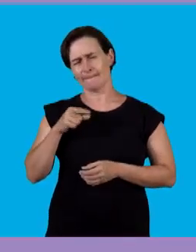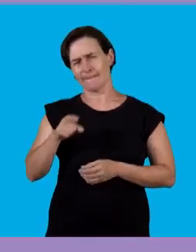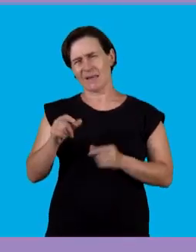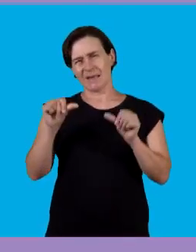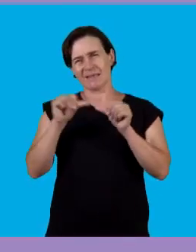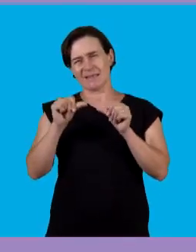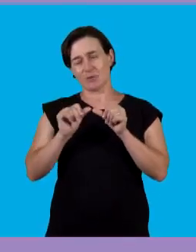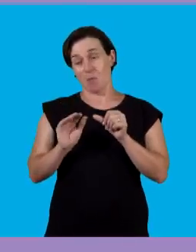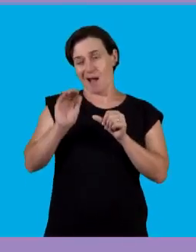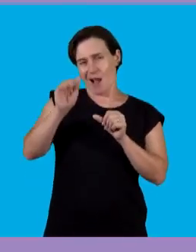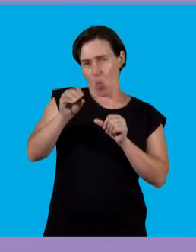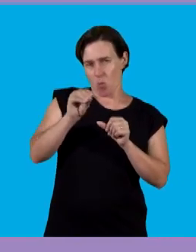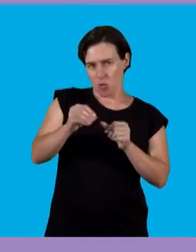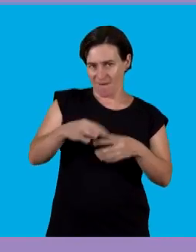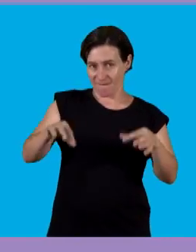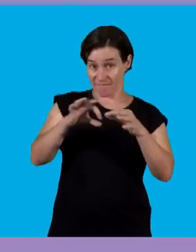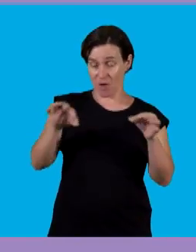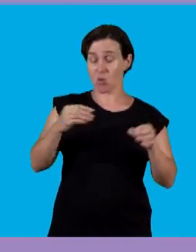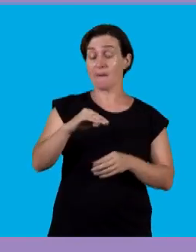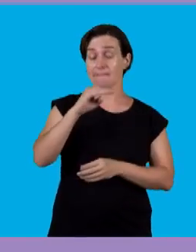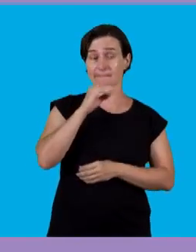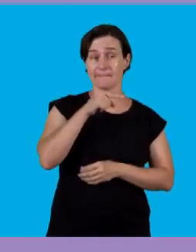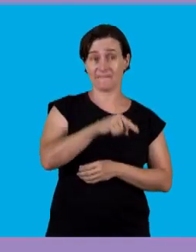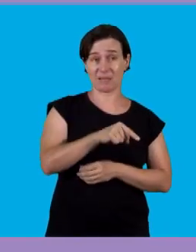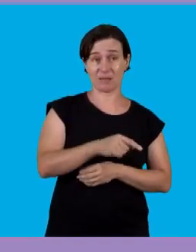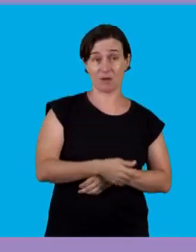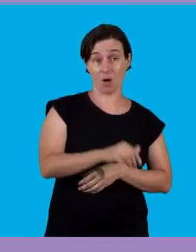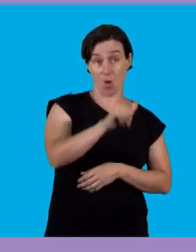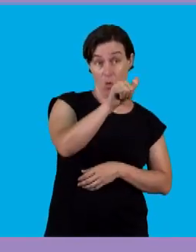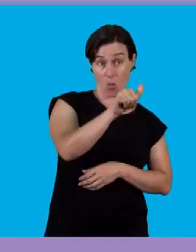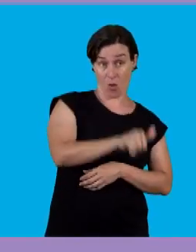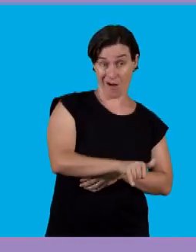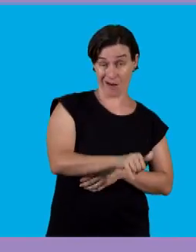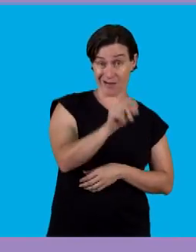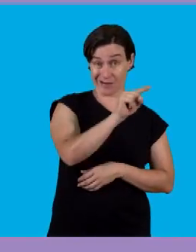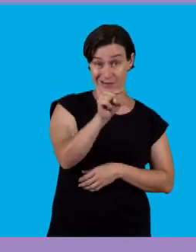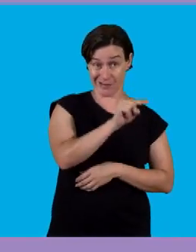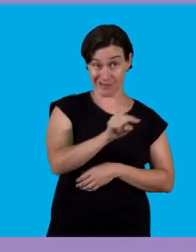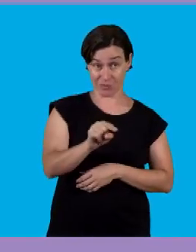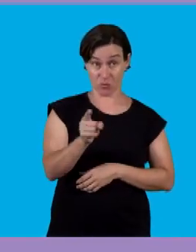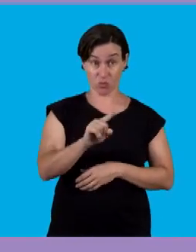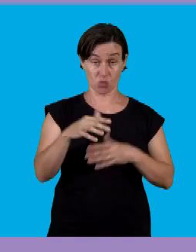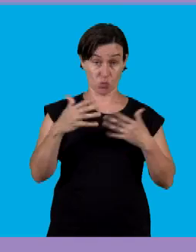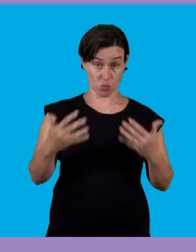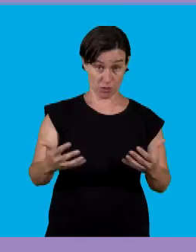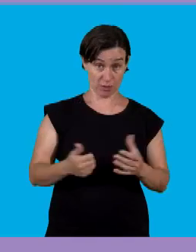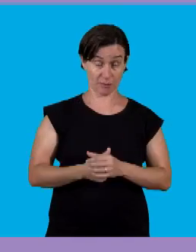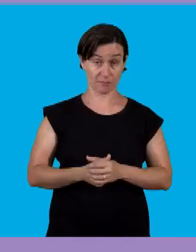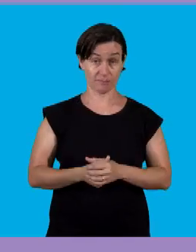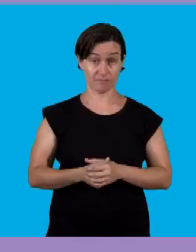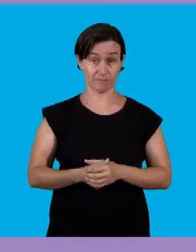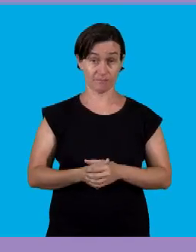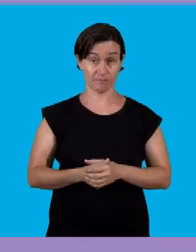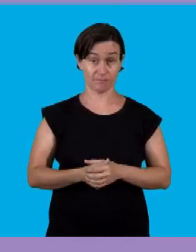to find the output value, we know that we are going to take that 4 that is being added, which is now